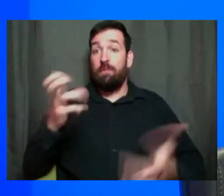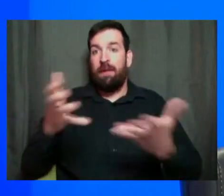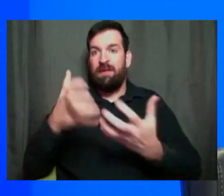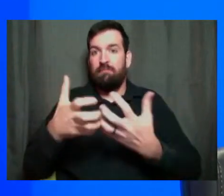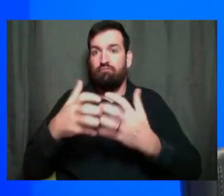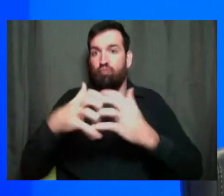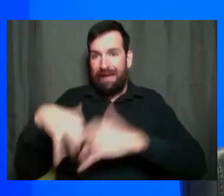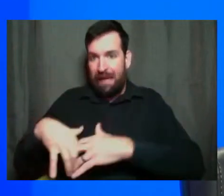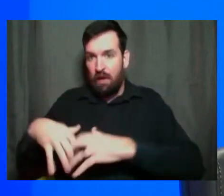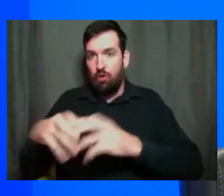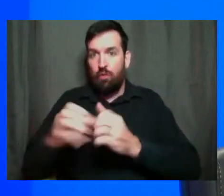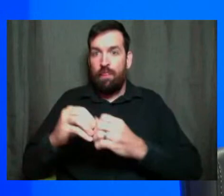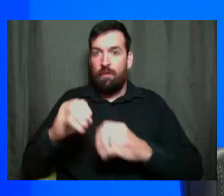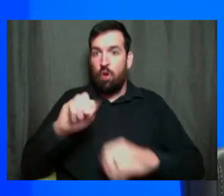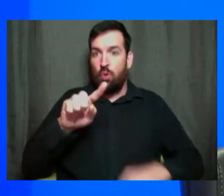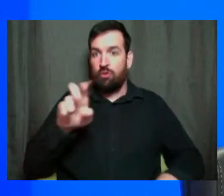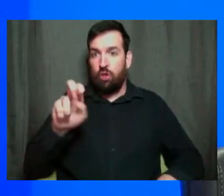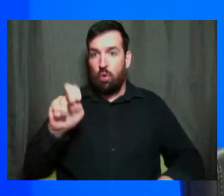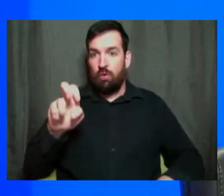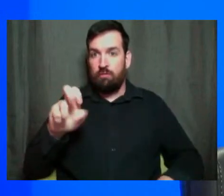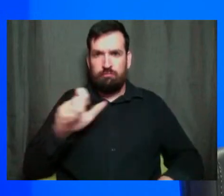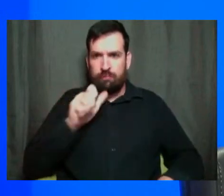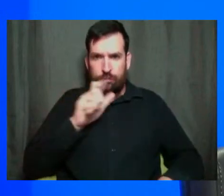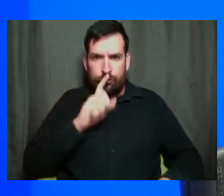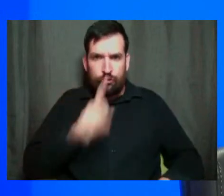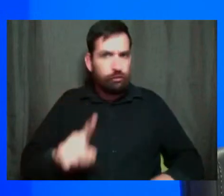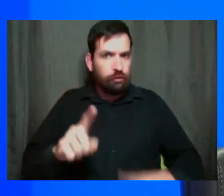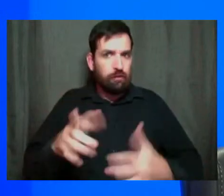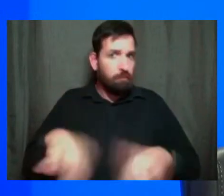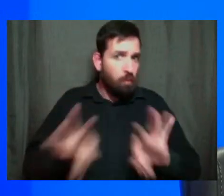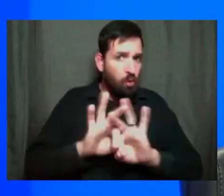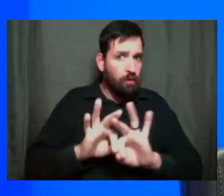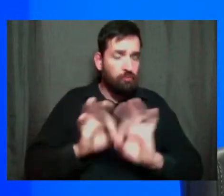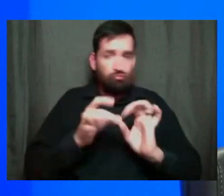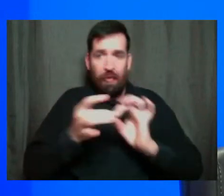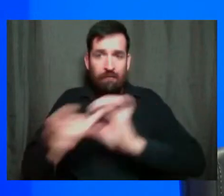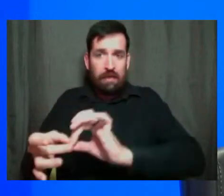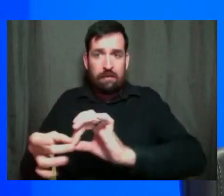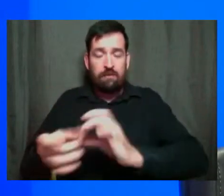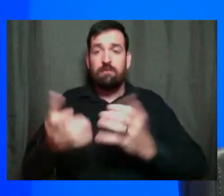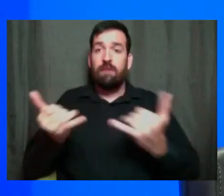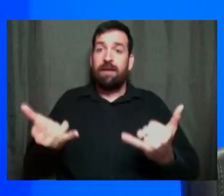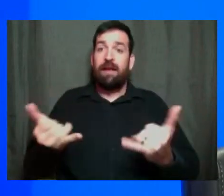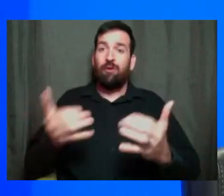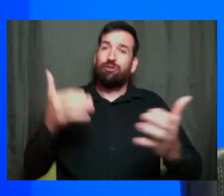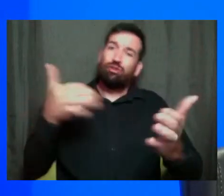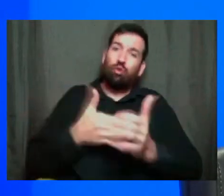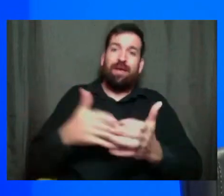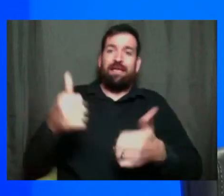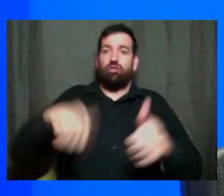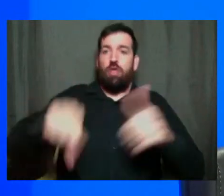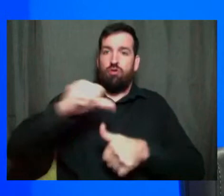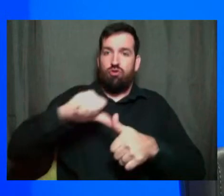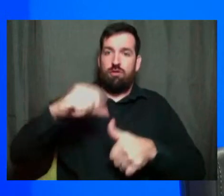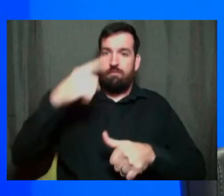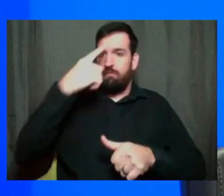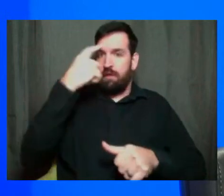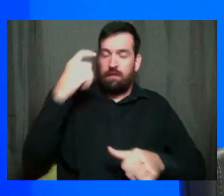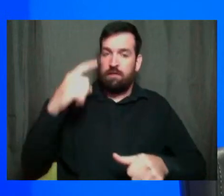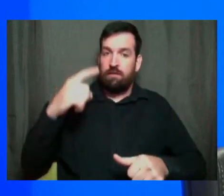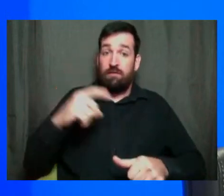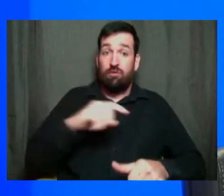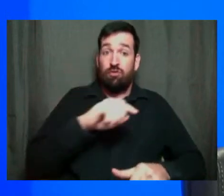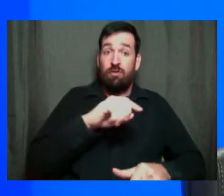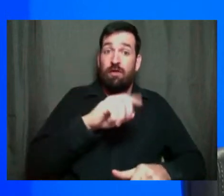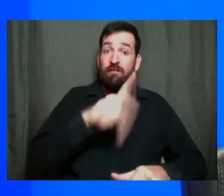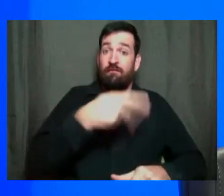really don't know how important or relevant that may be. Basically, they're now suing each other because Phillips Respironics said it